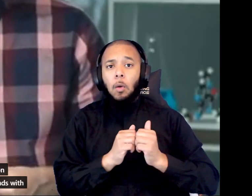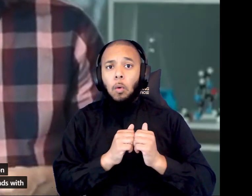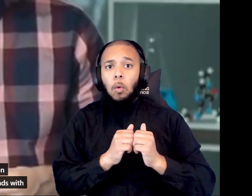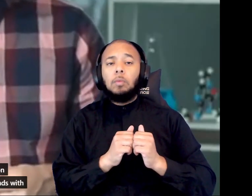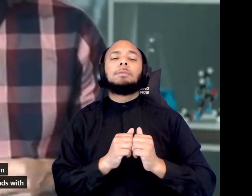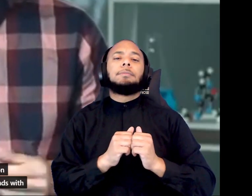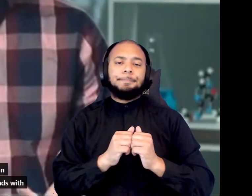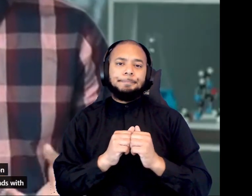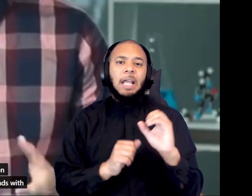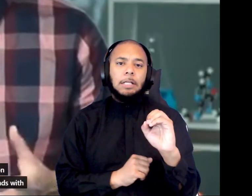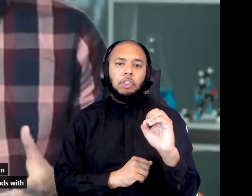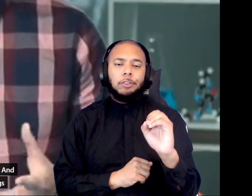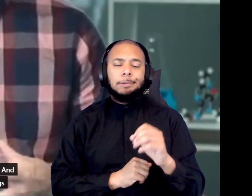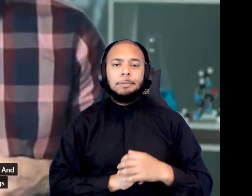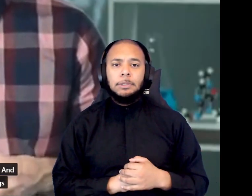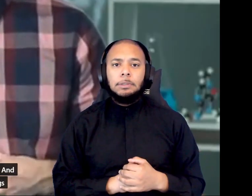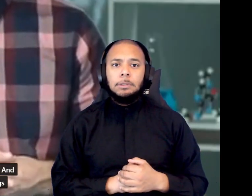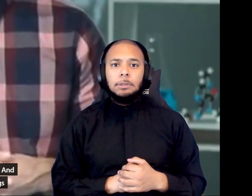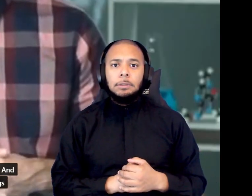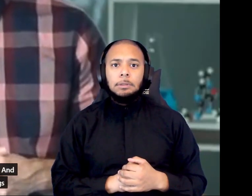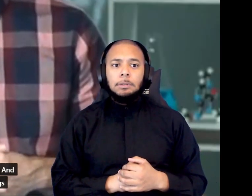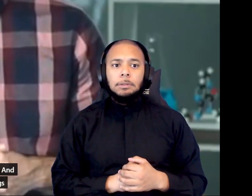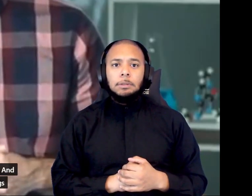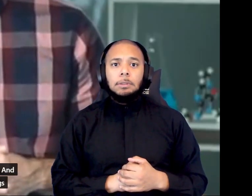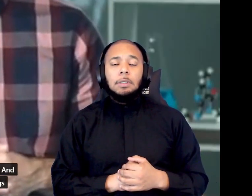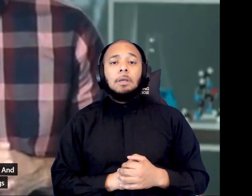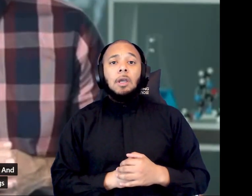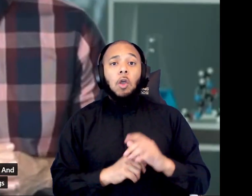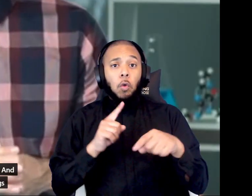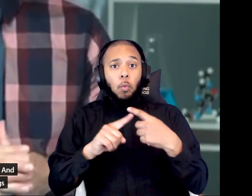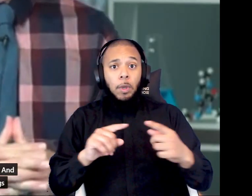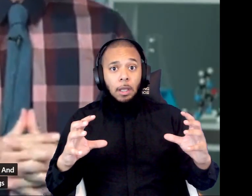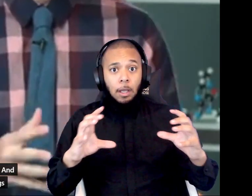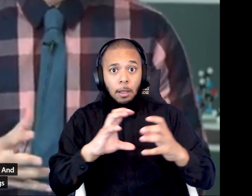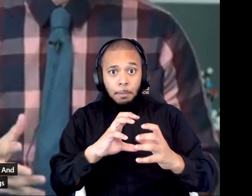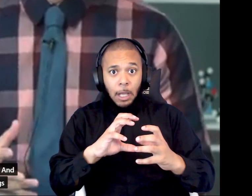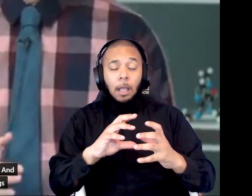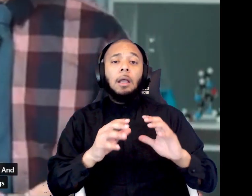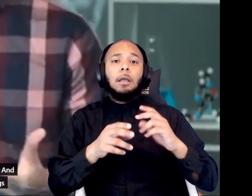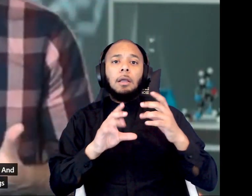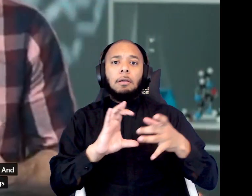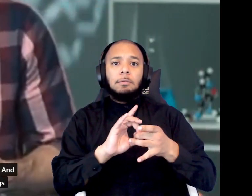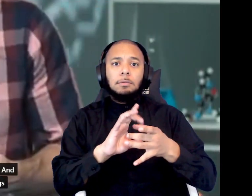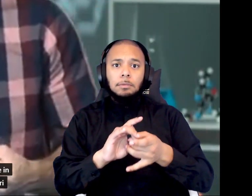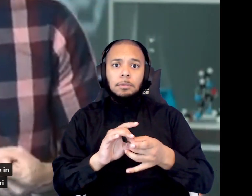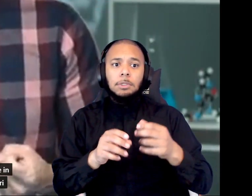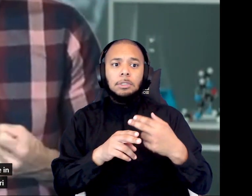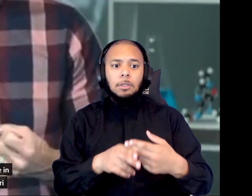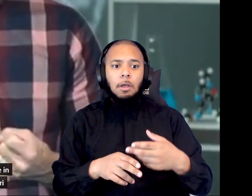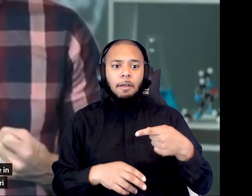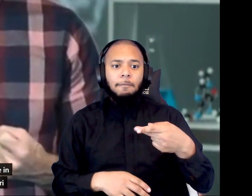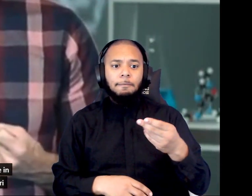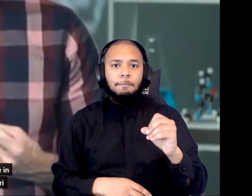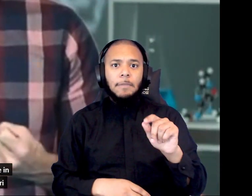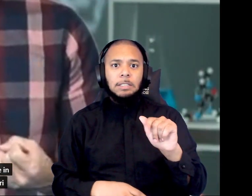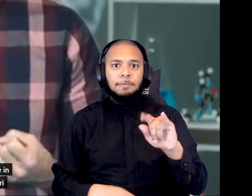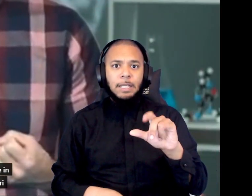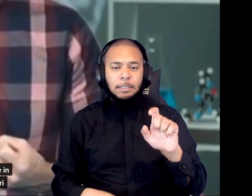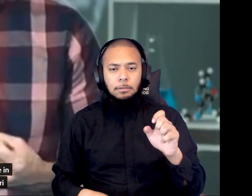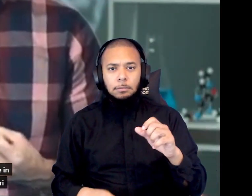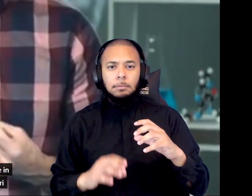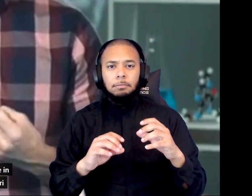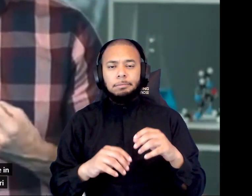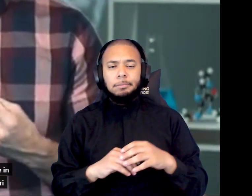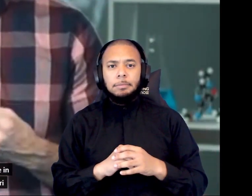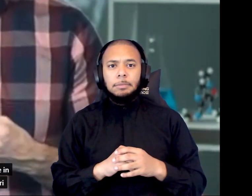oxygen. The compounds with this are called organic phosphates, and they're involved in a lot of things like energy transfer, which